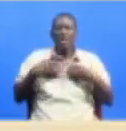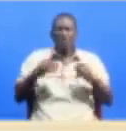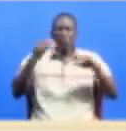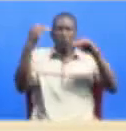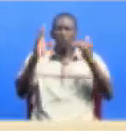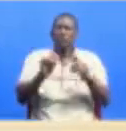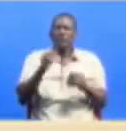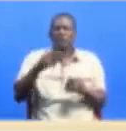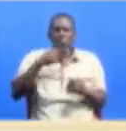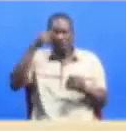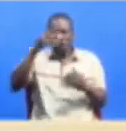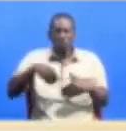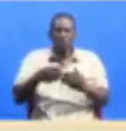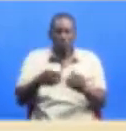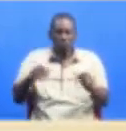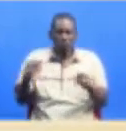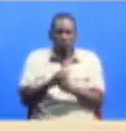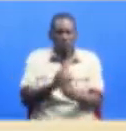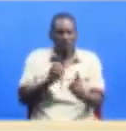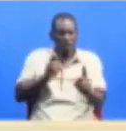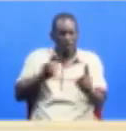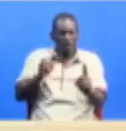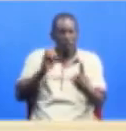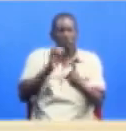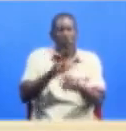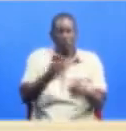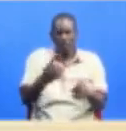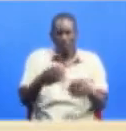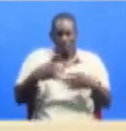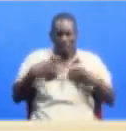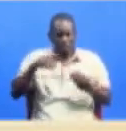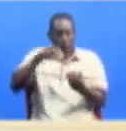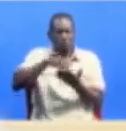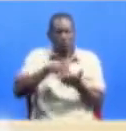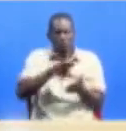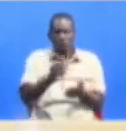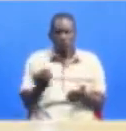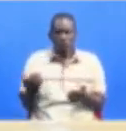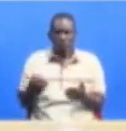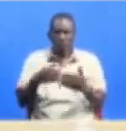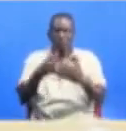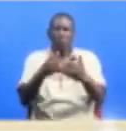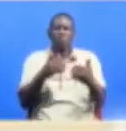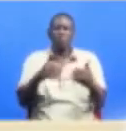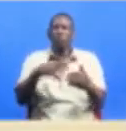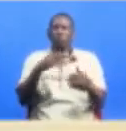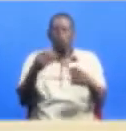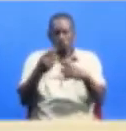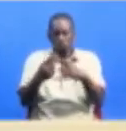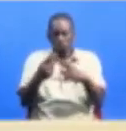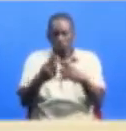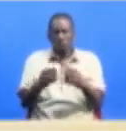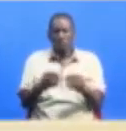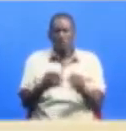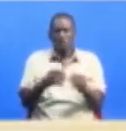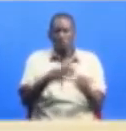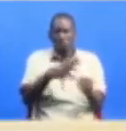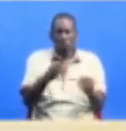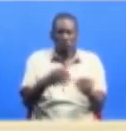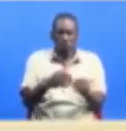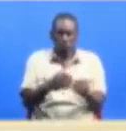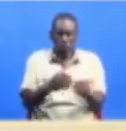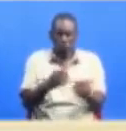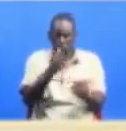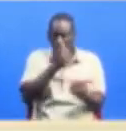called upon parents to give full disclosure of their children's health conditions before going into seclusion